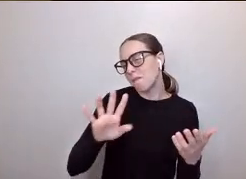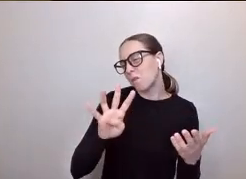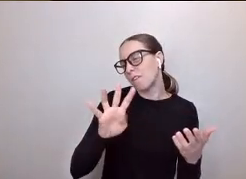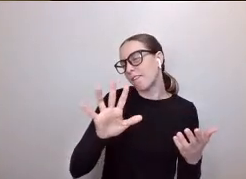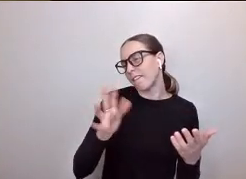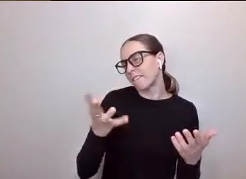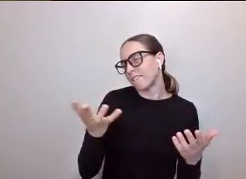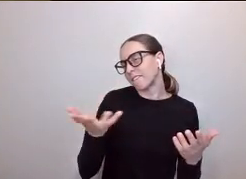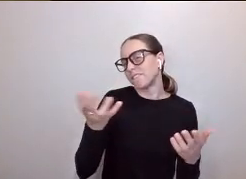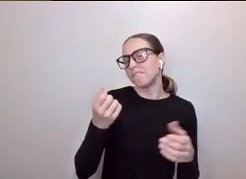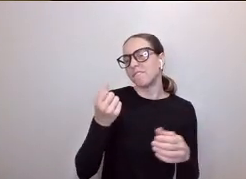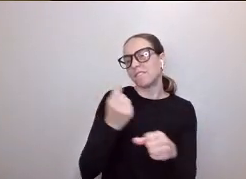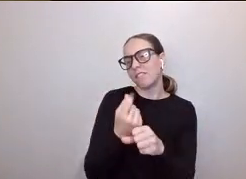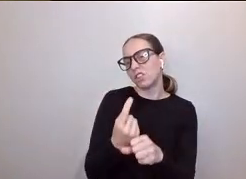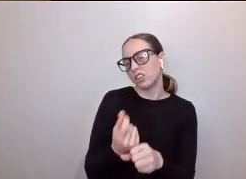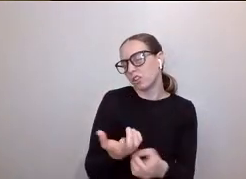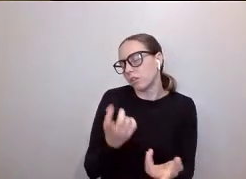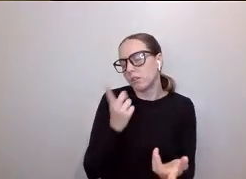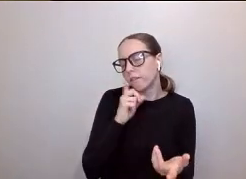for our tuition.